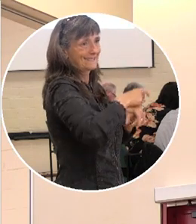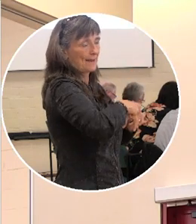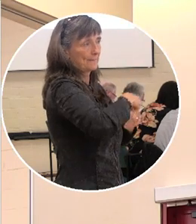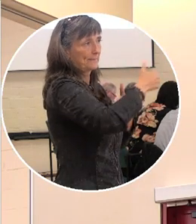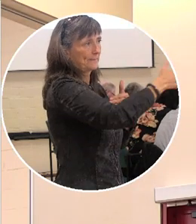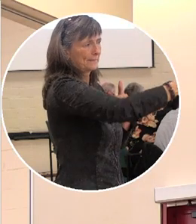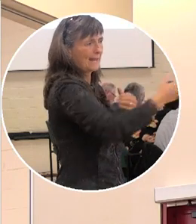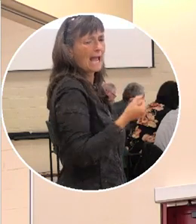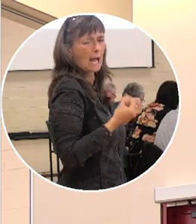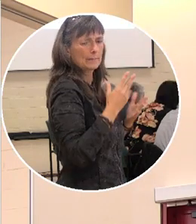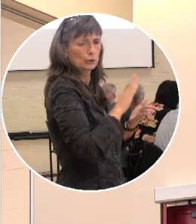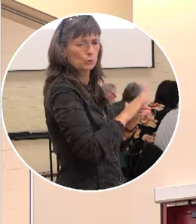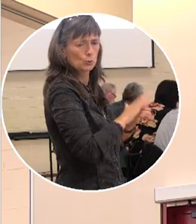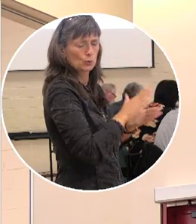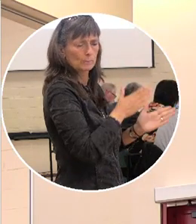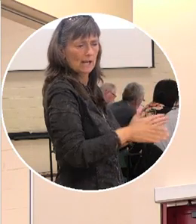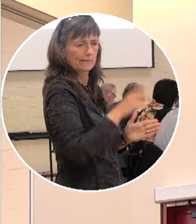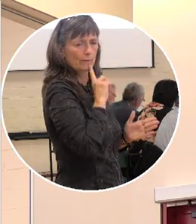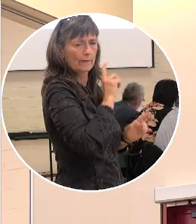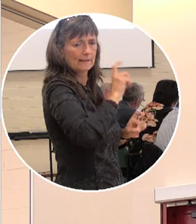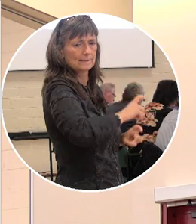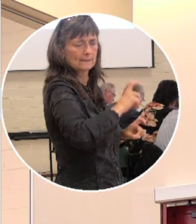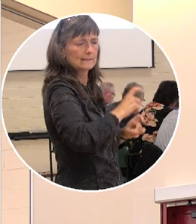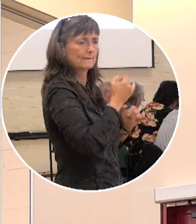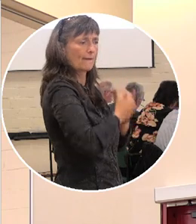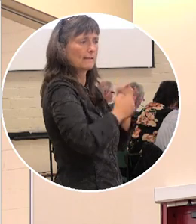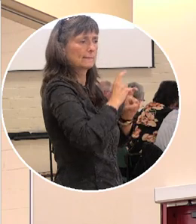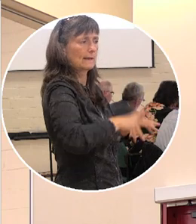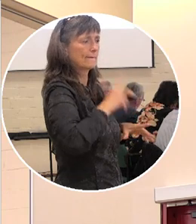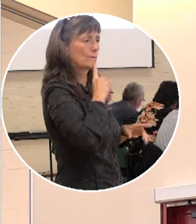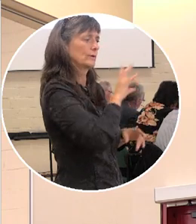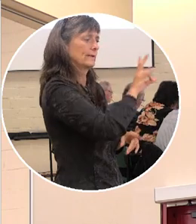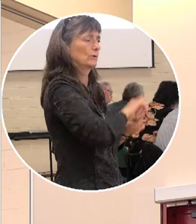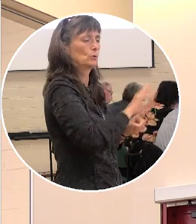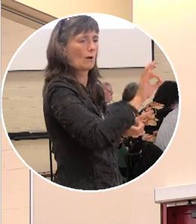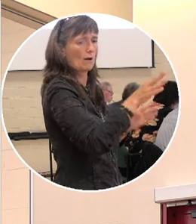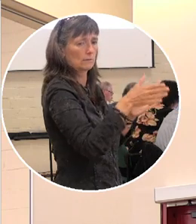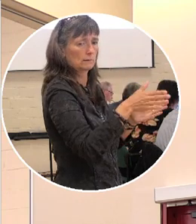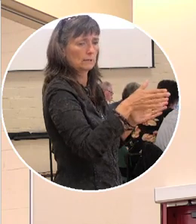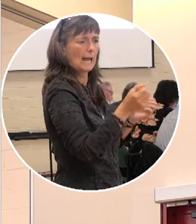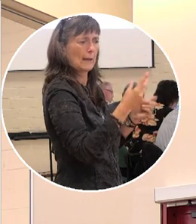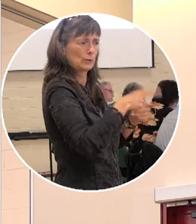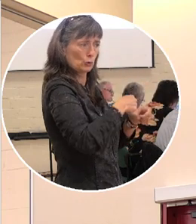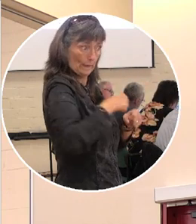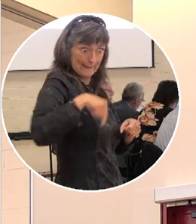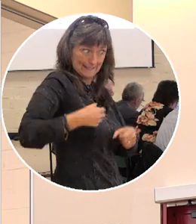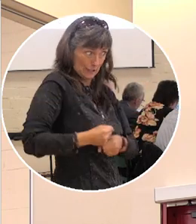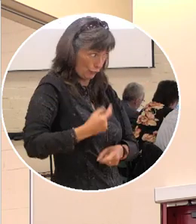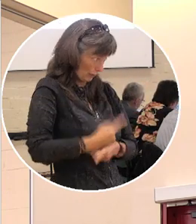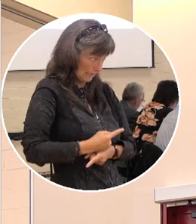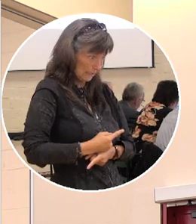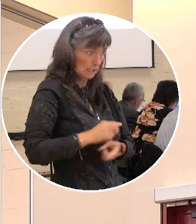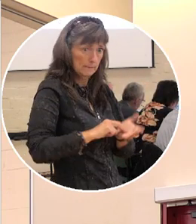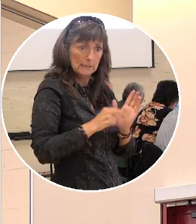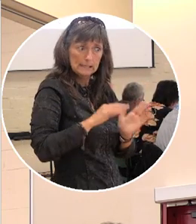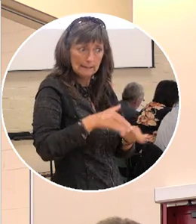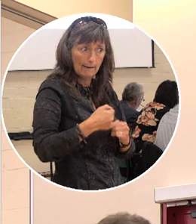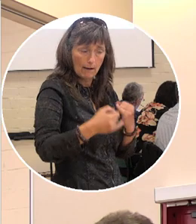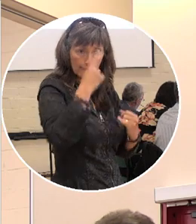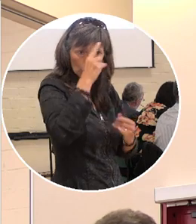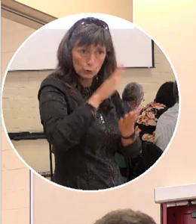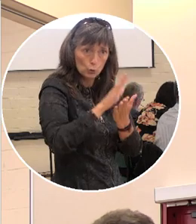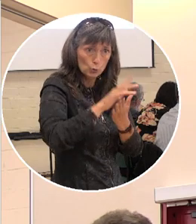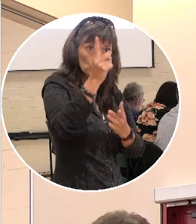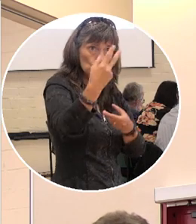how many schools are intended to be in the pilot project, and it's for this school year. So is there a deadline for schools